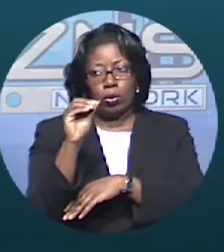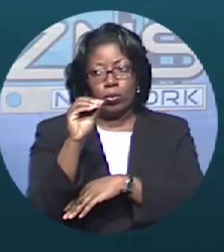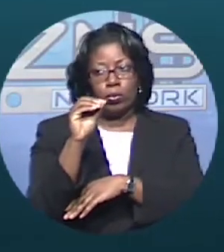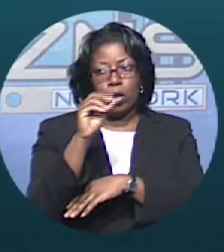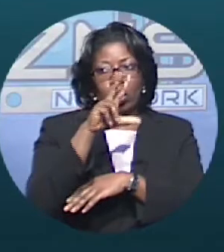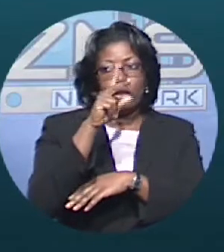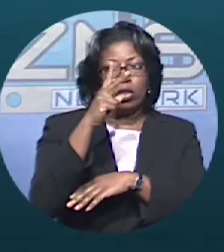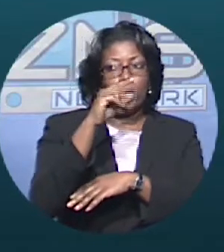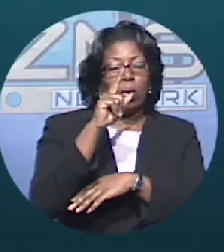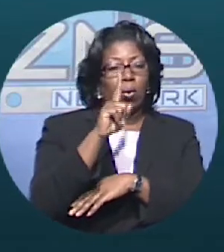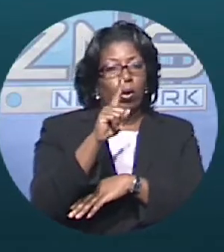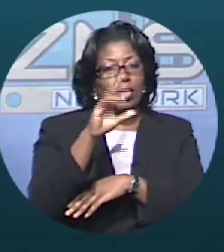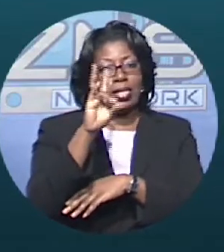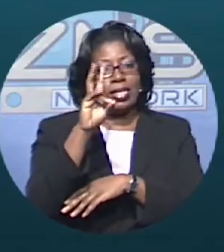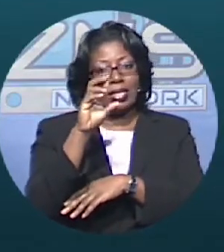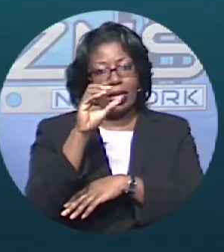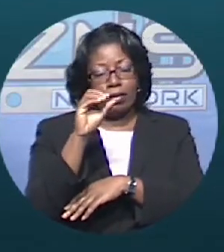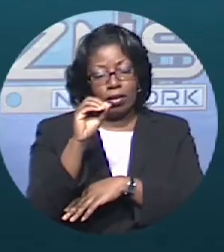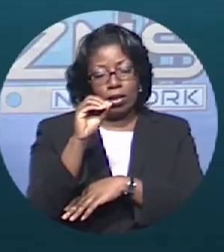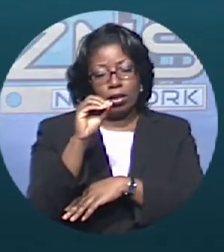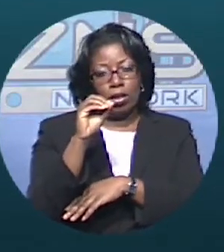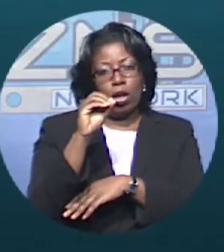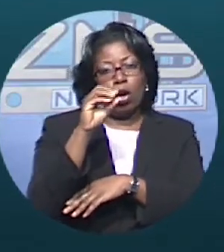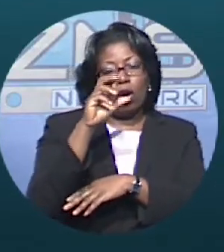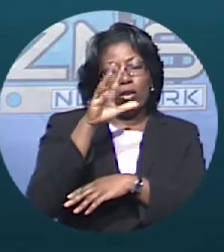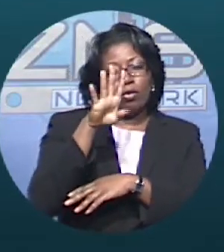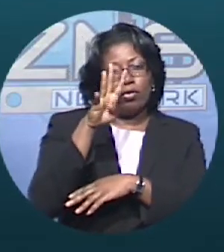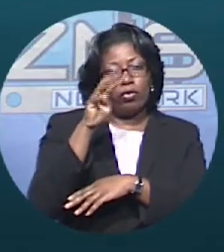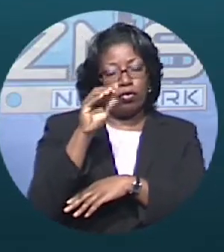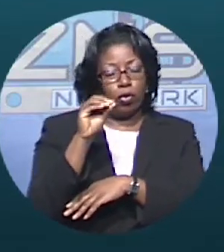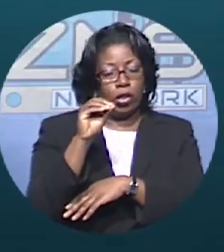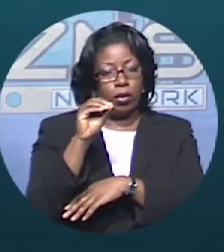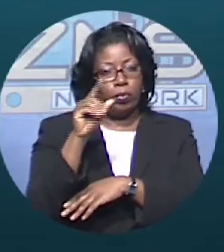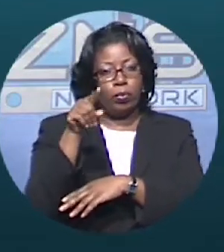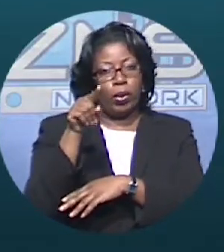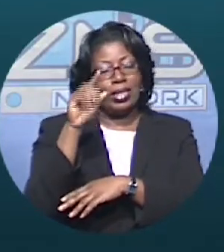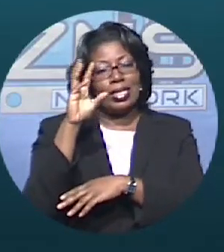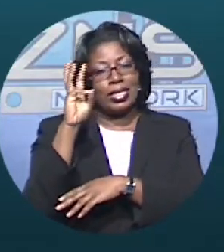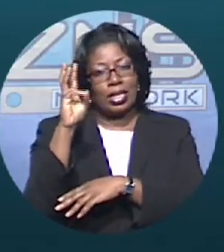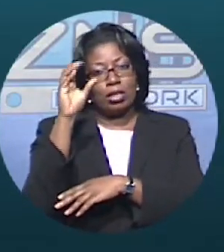32,170 people, or 40.6%, voted yes, while